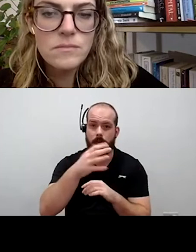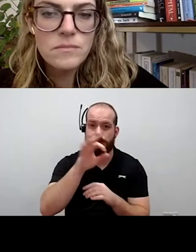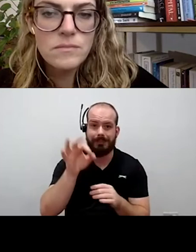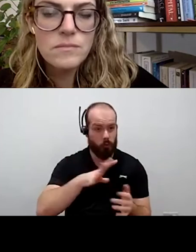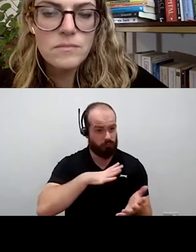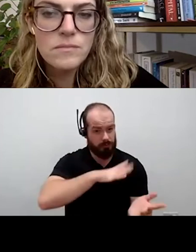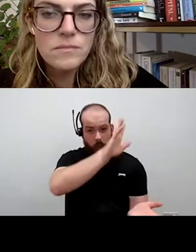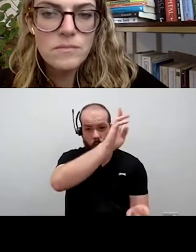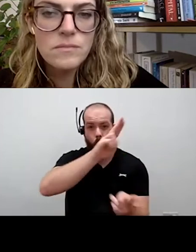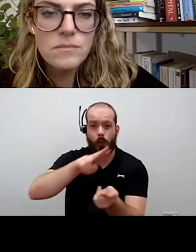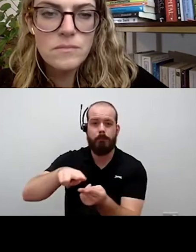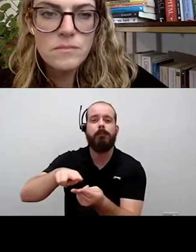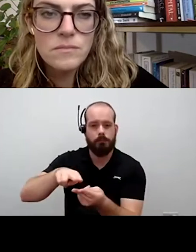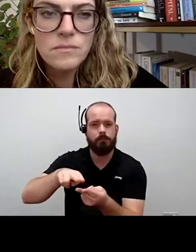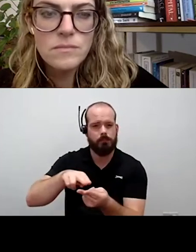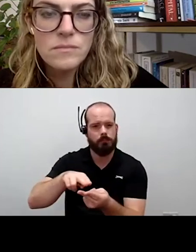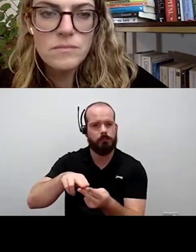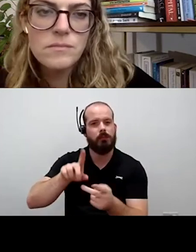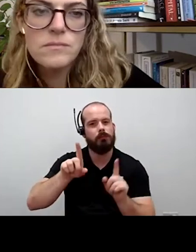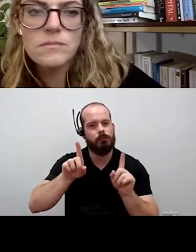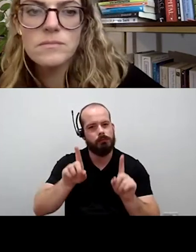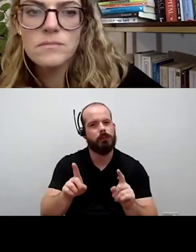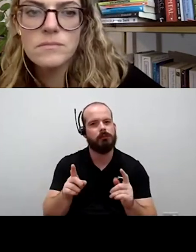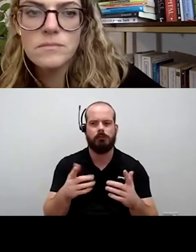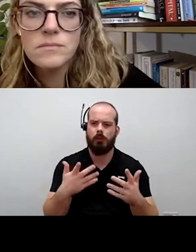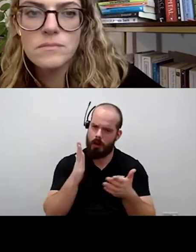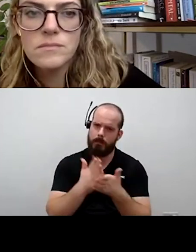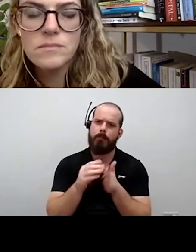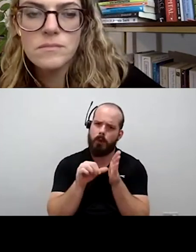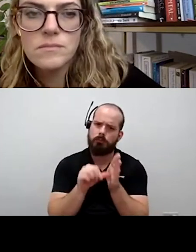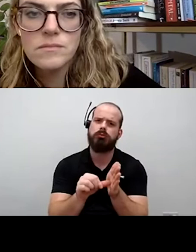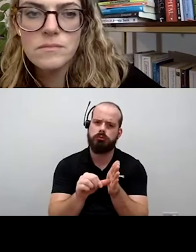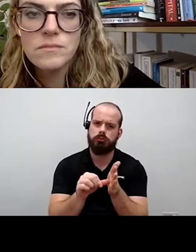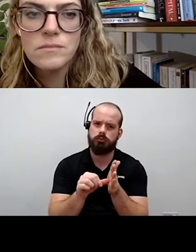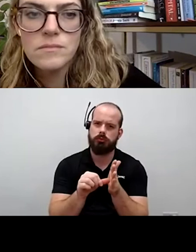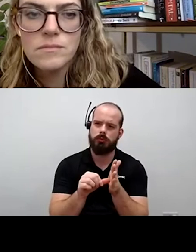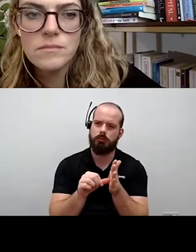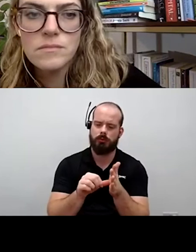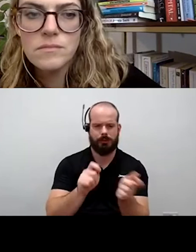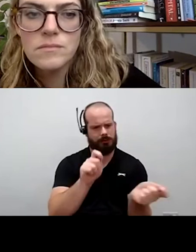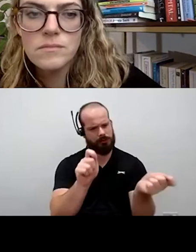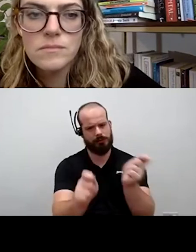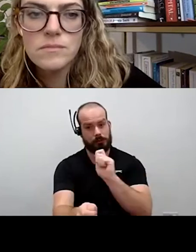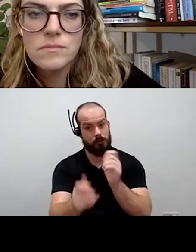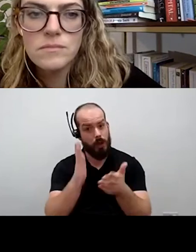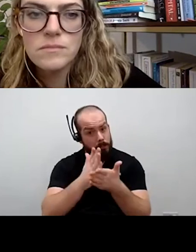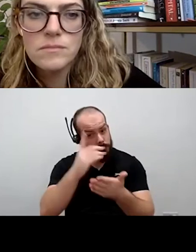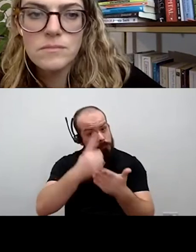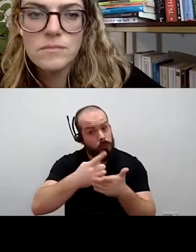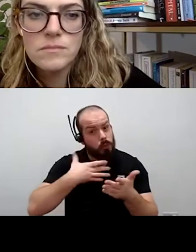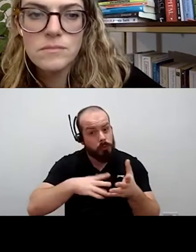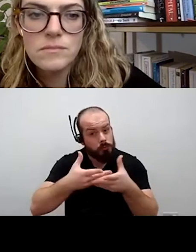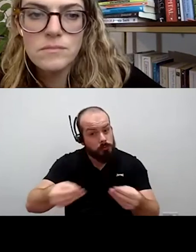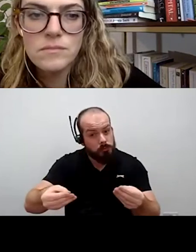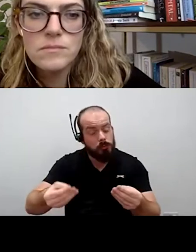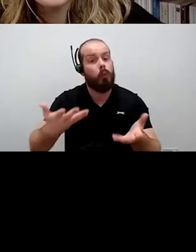gone. But it was a very difficult debate of, do we really want to phase out coal, and when do we want to phase